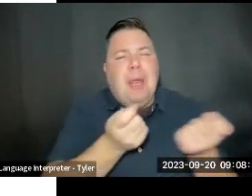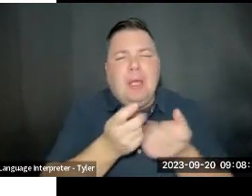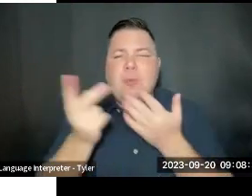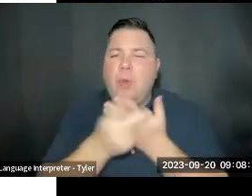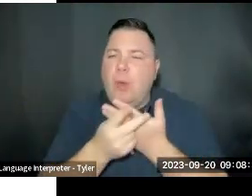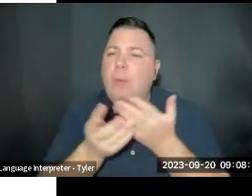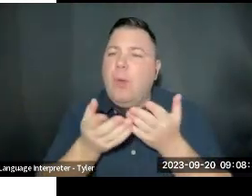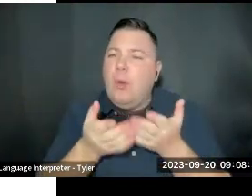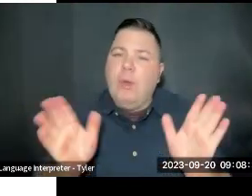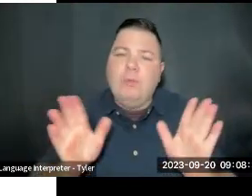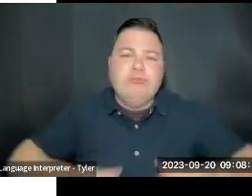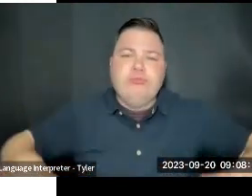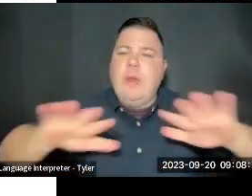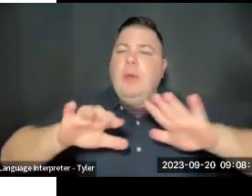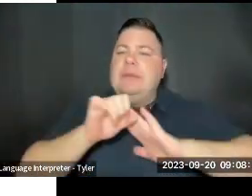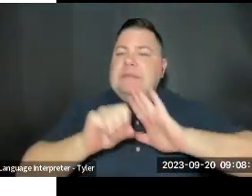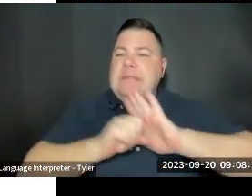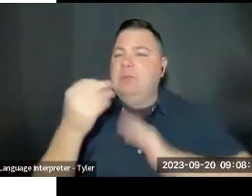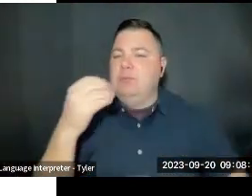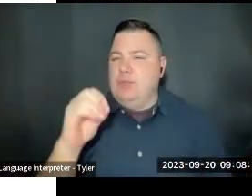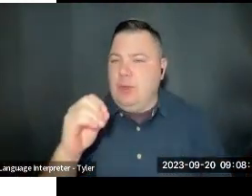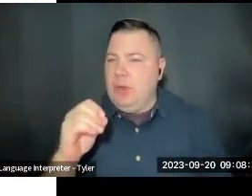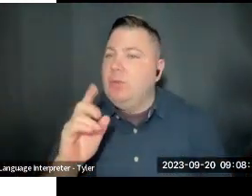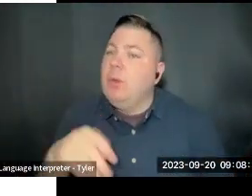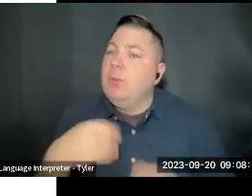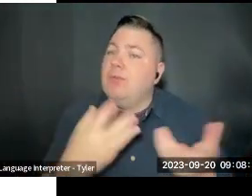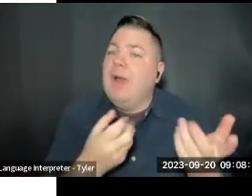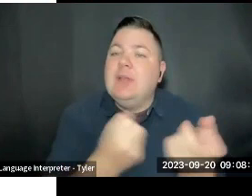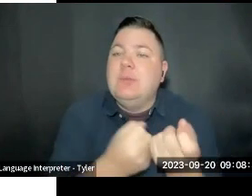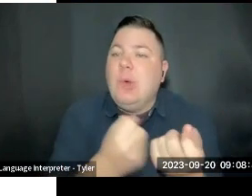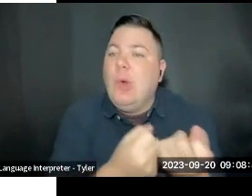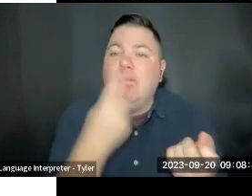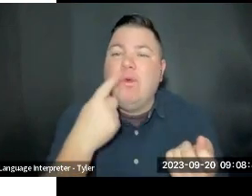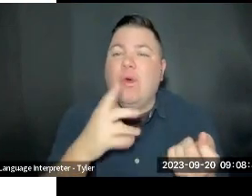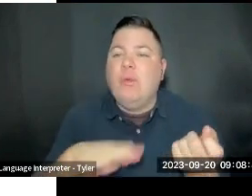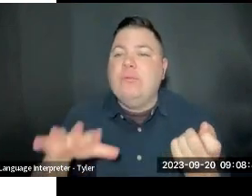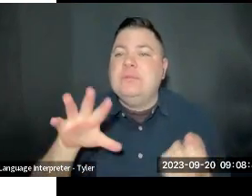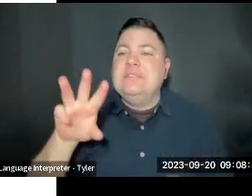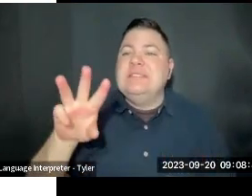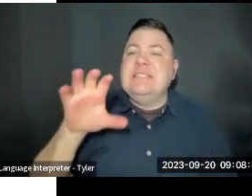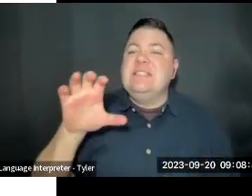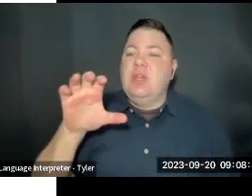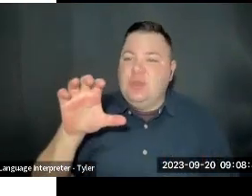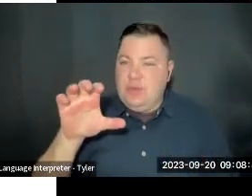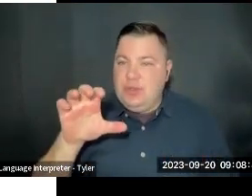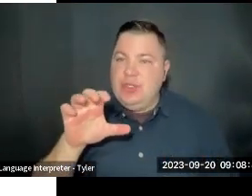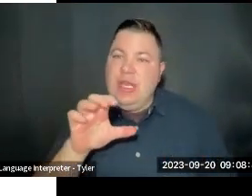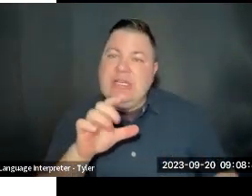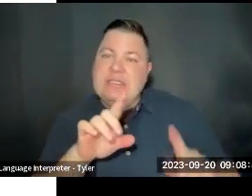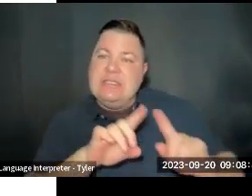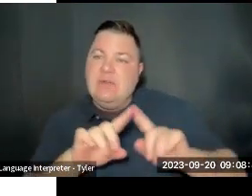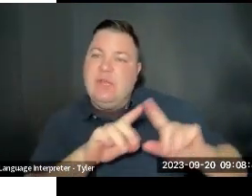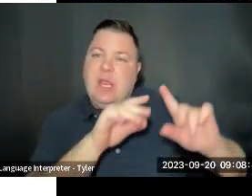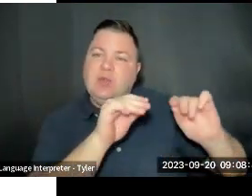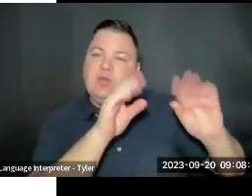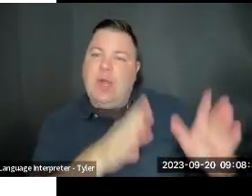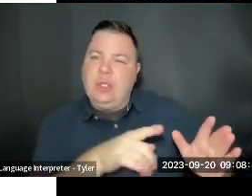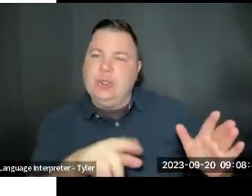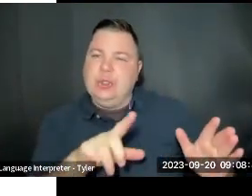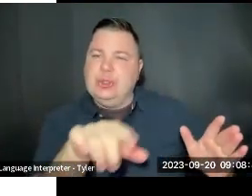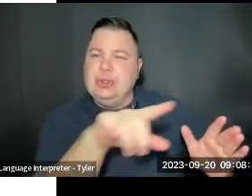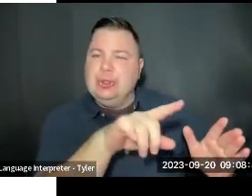state, and we provide that support for over 600 of our instructors,